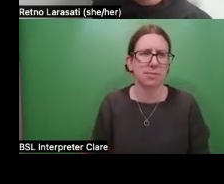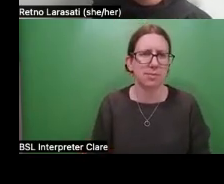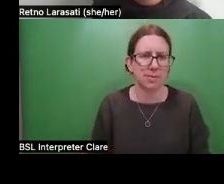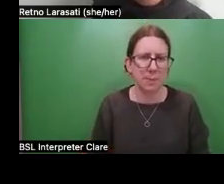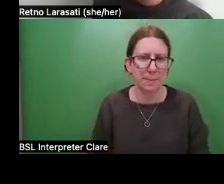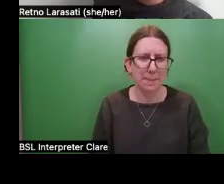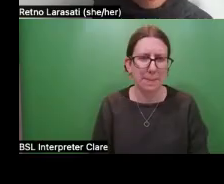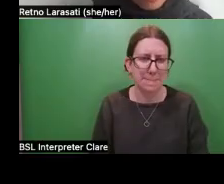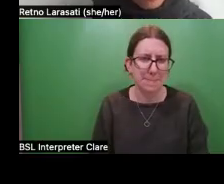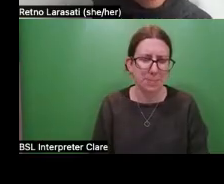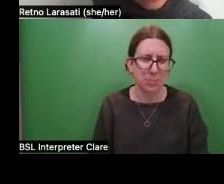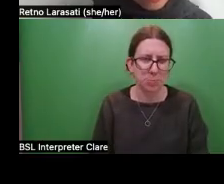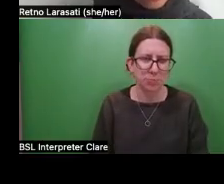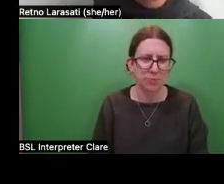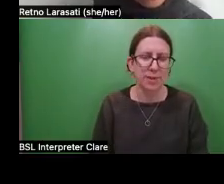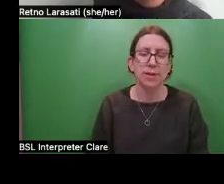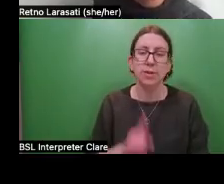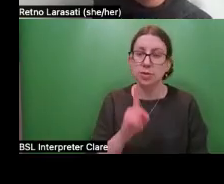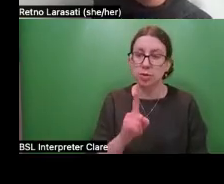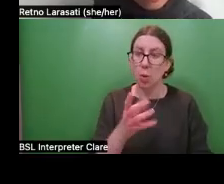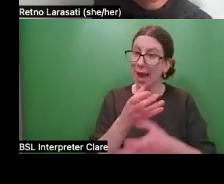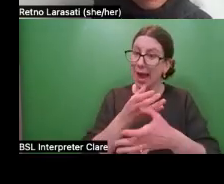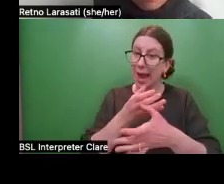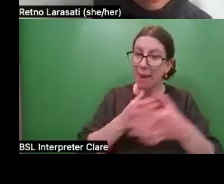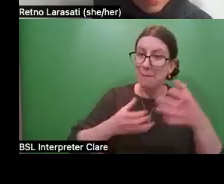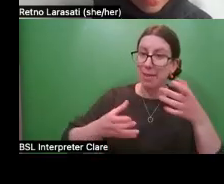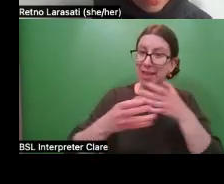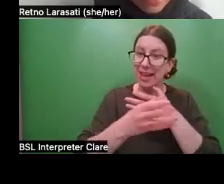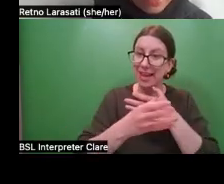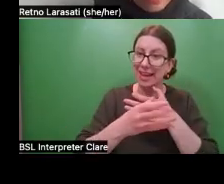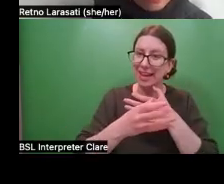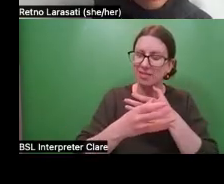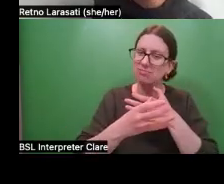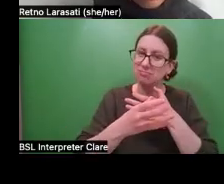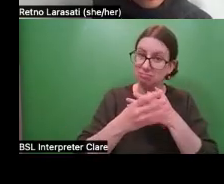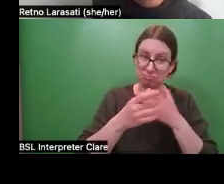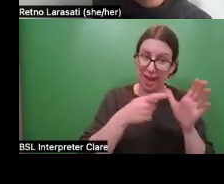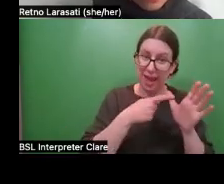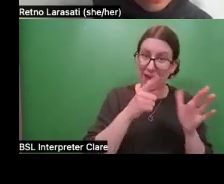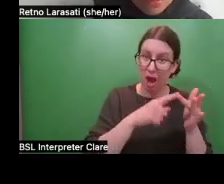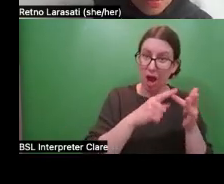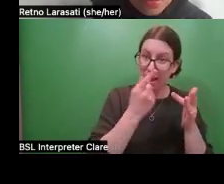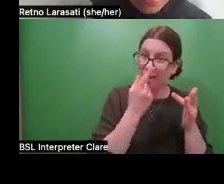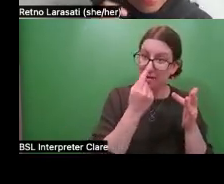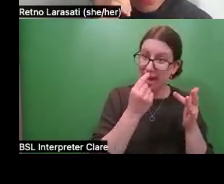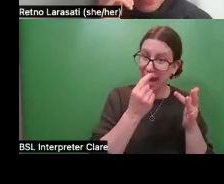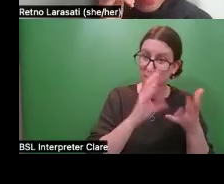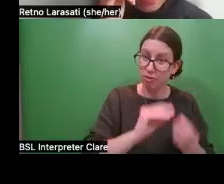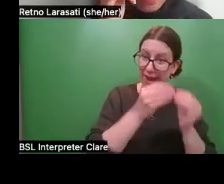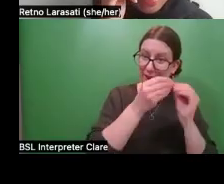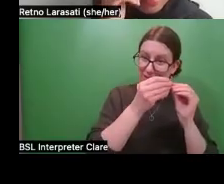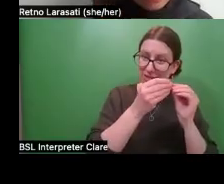Again, for example, empathy can be simulated by AI, making us trust it more.